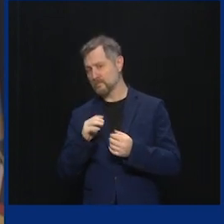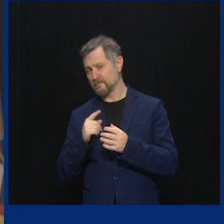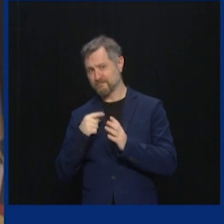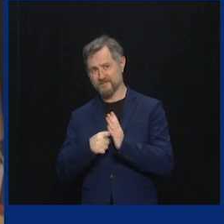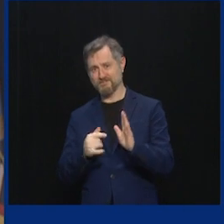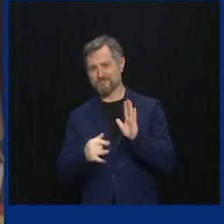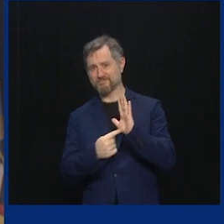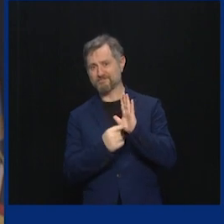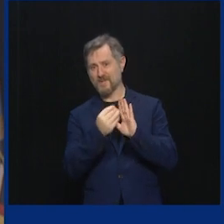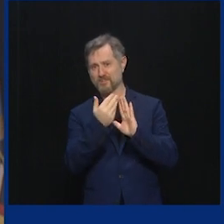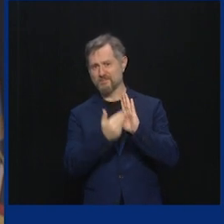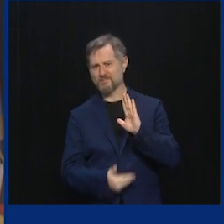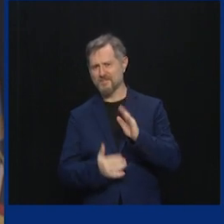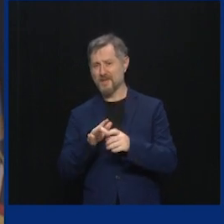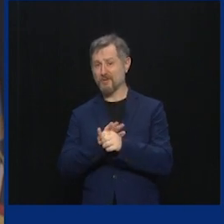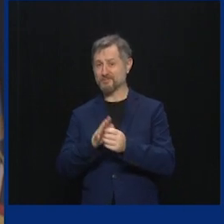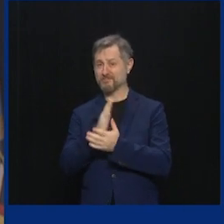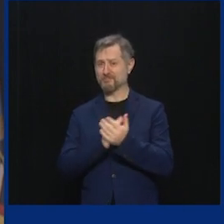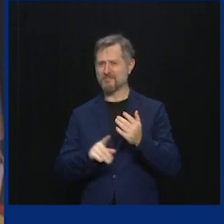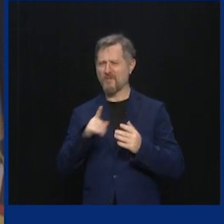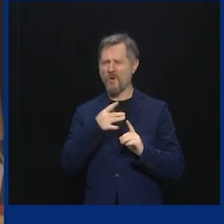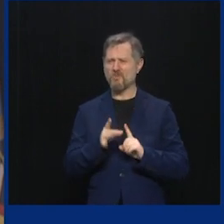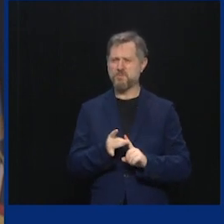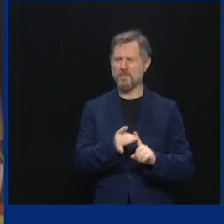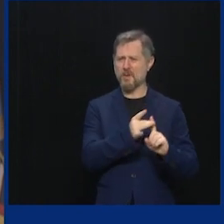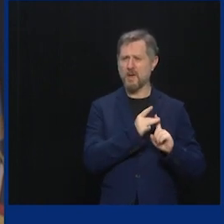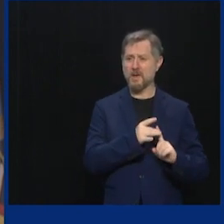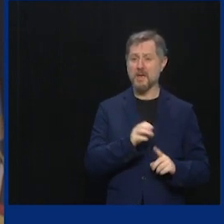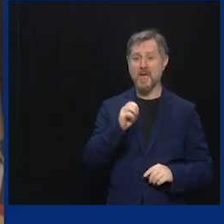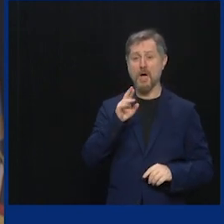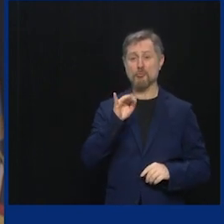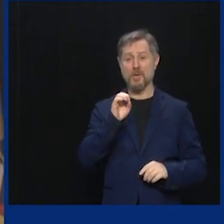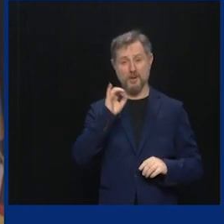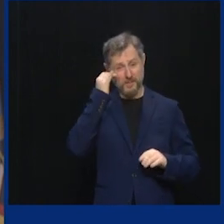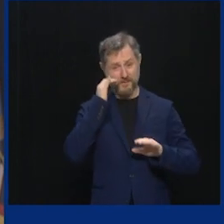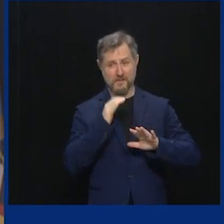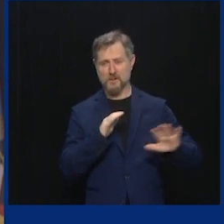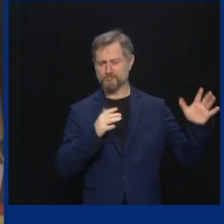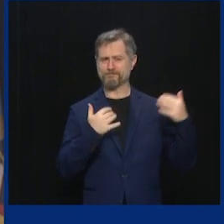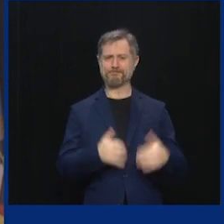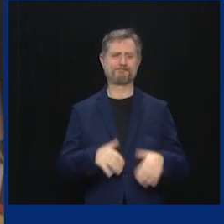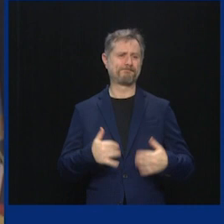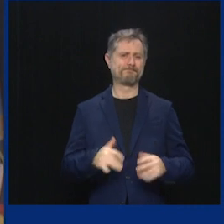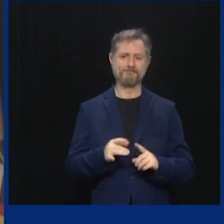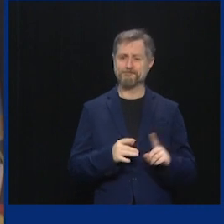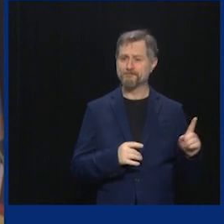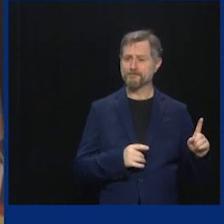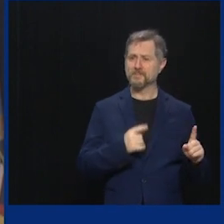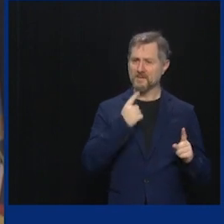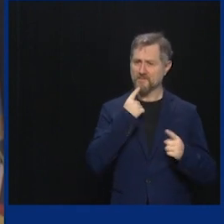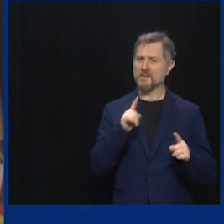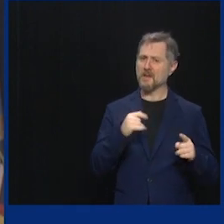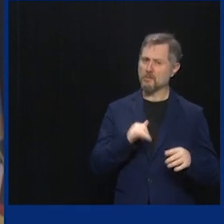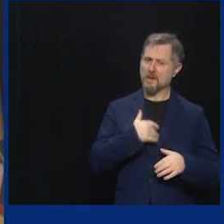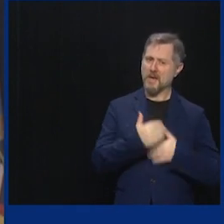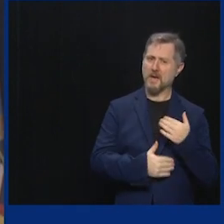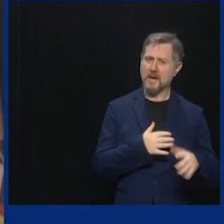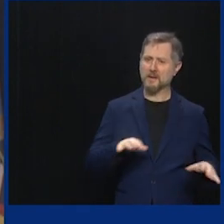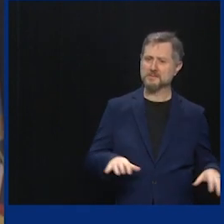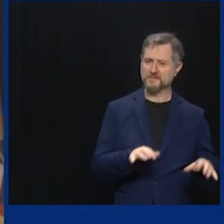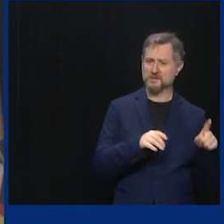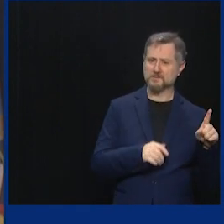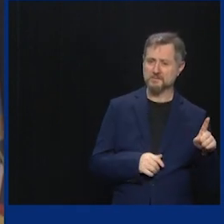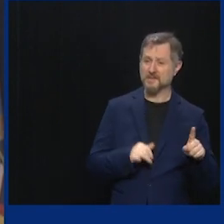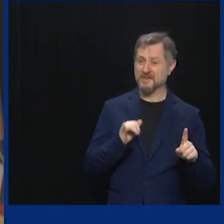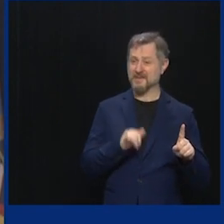hot spots. The areas, in an area like Erie County, they have taken an action that across the state may not make